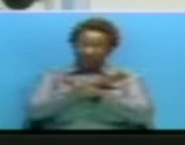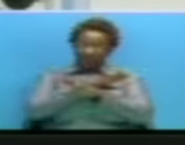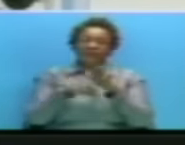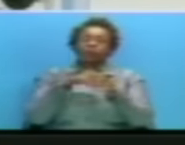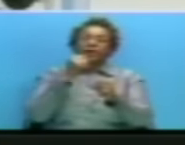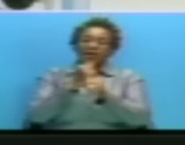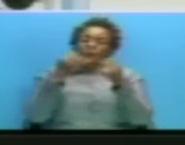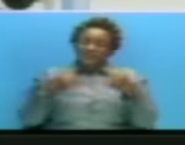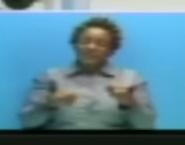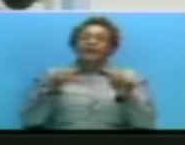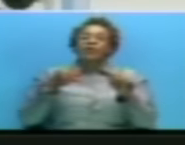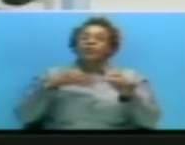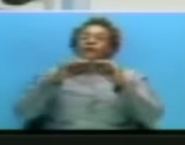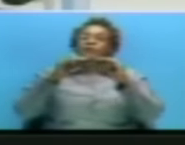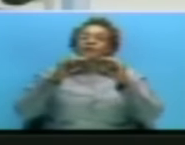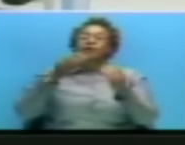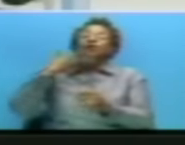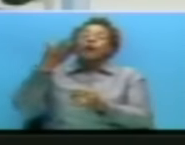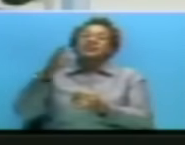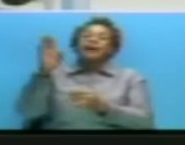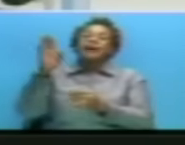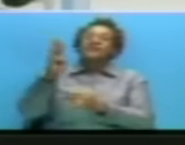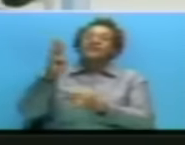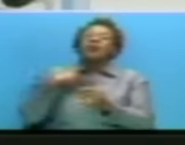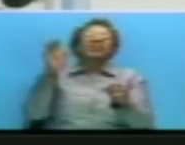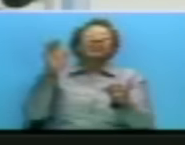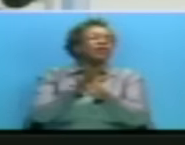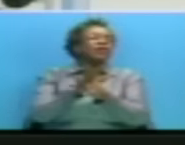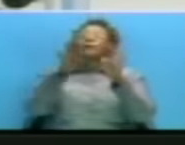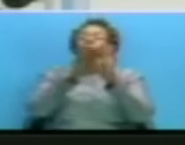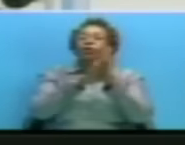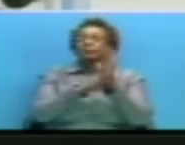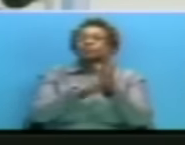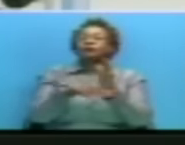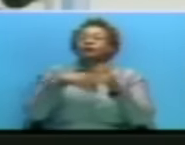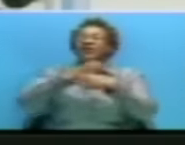Let's leave it there. We're educating. And by the way, to answer first, we have a lot of programs to develop the film industry. All